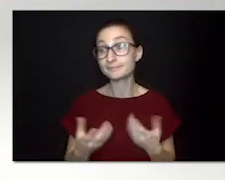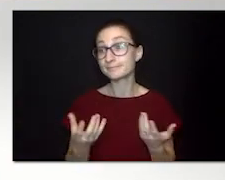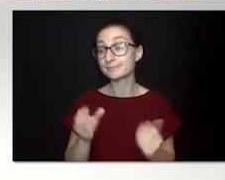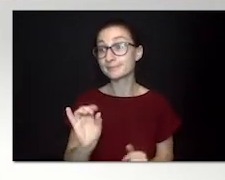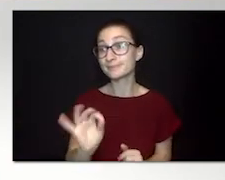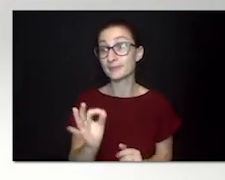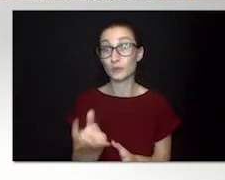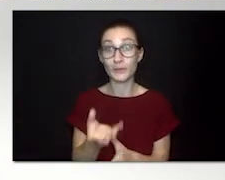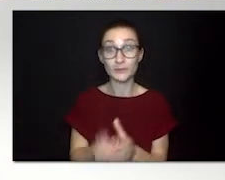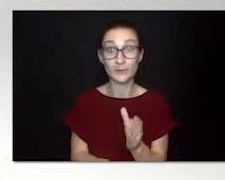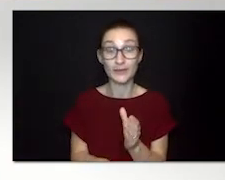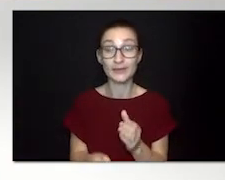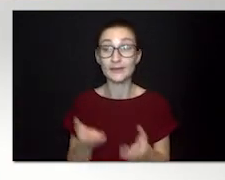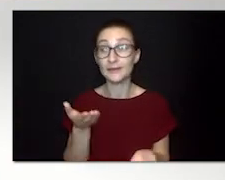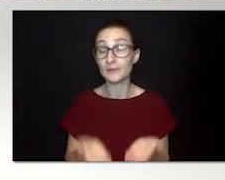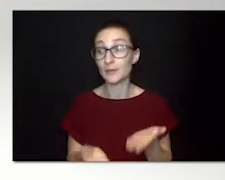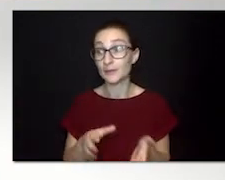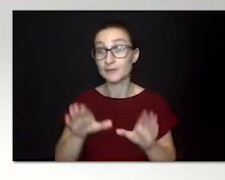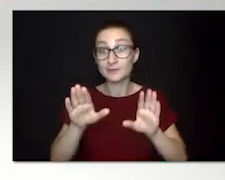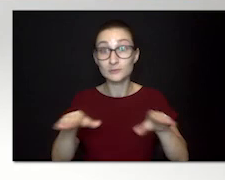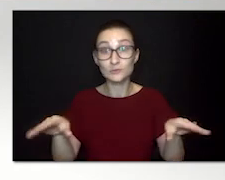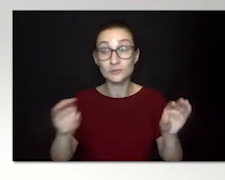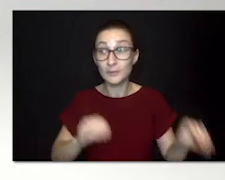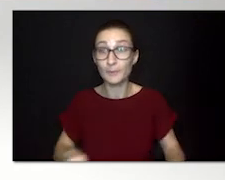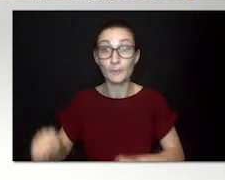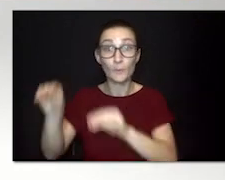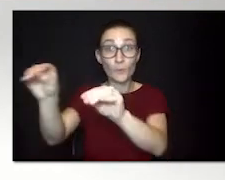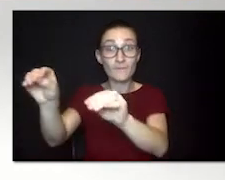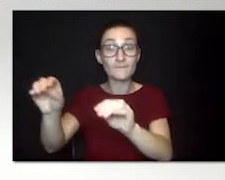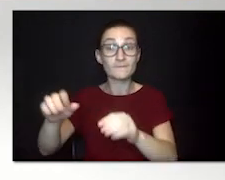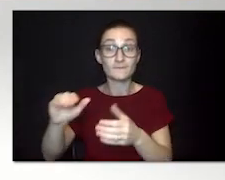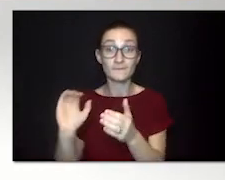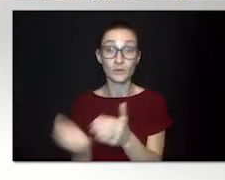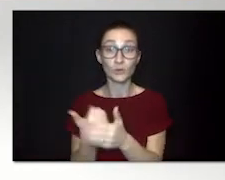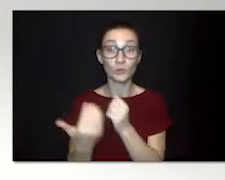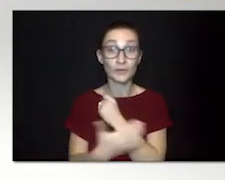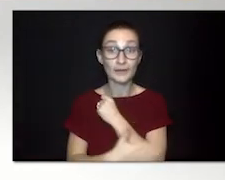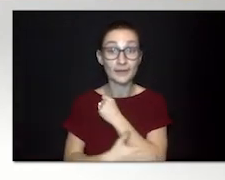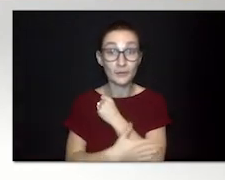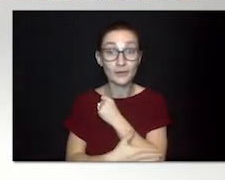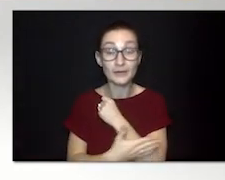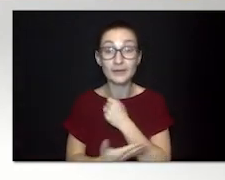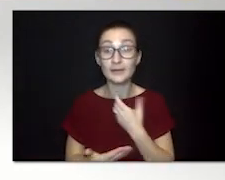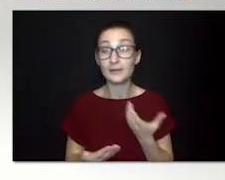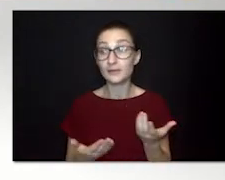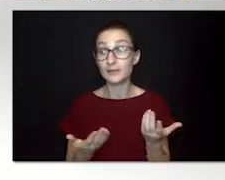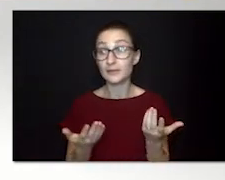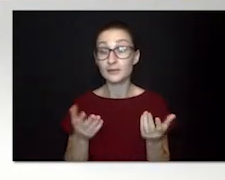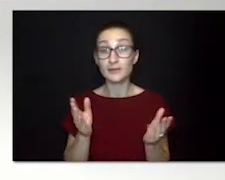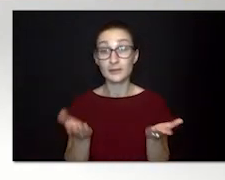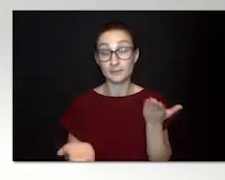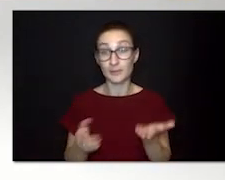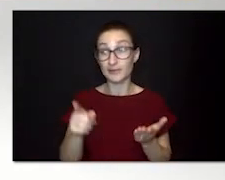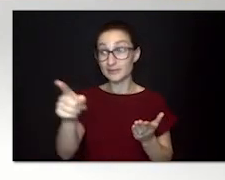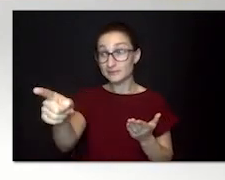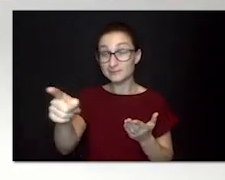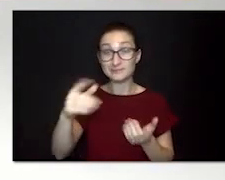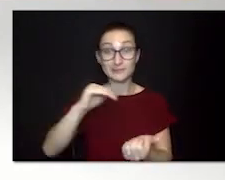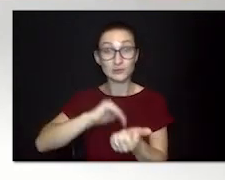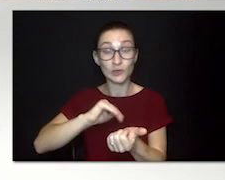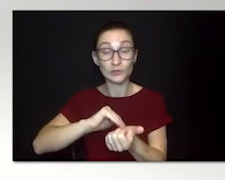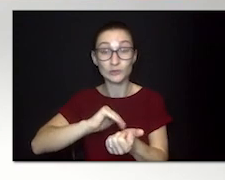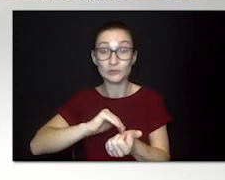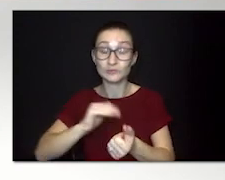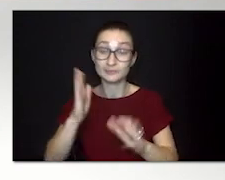say your children moved to a new county, and so it was new healthcare providers that didn't know them and weren't willing to, give